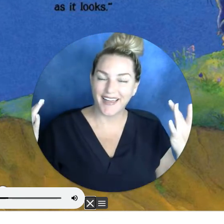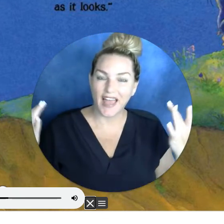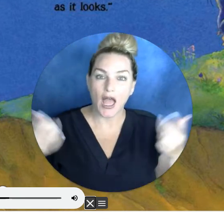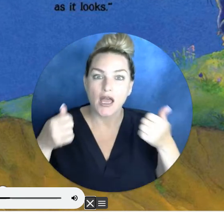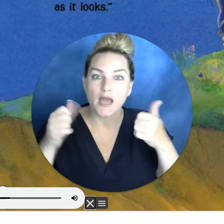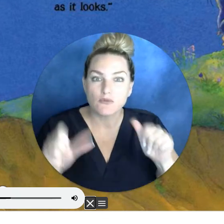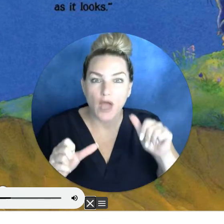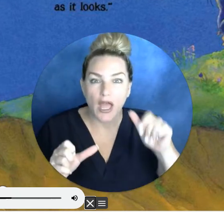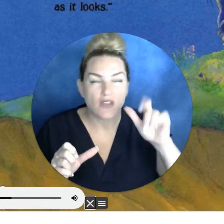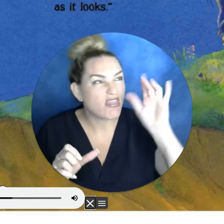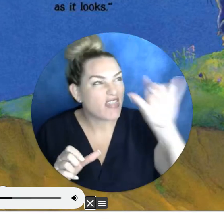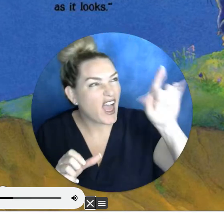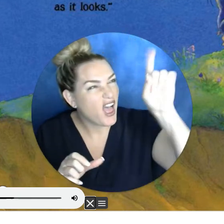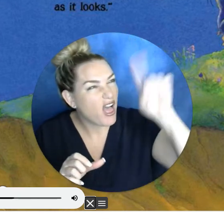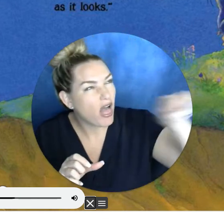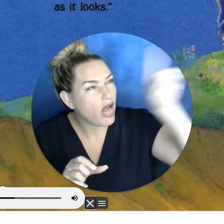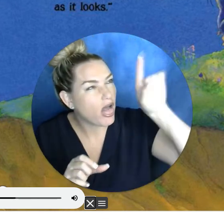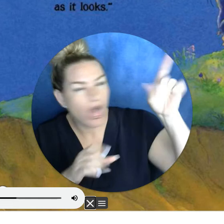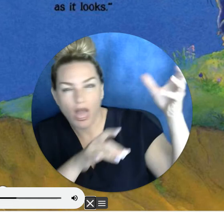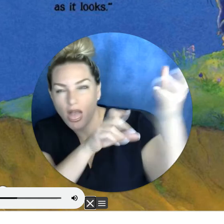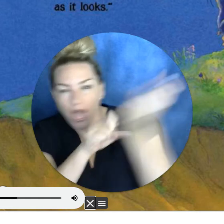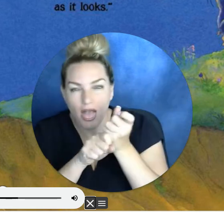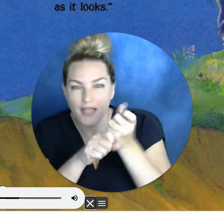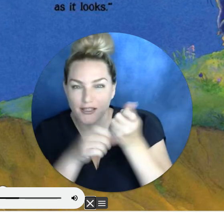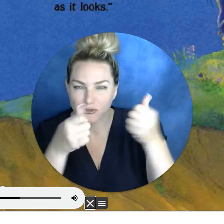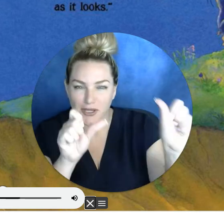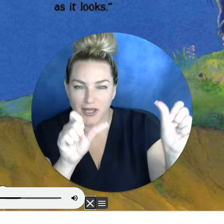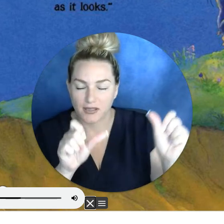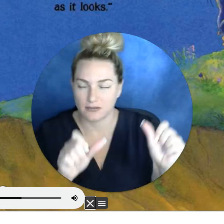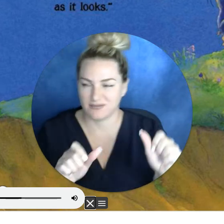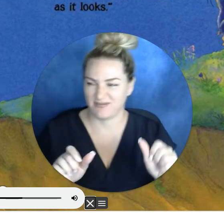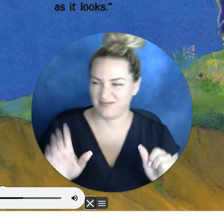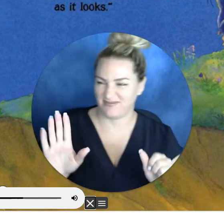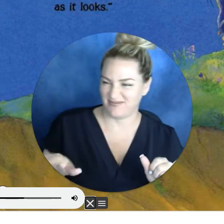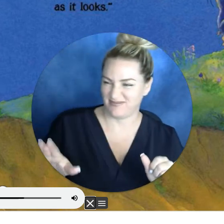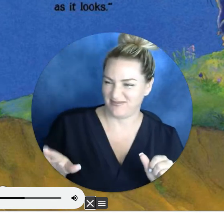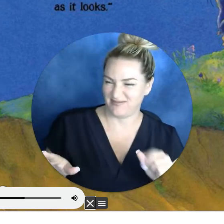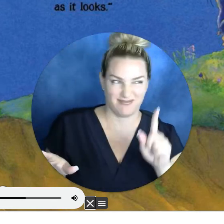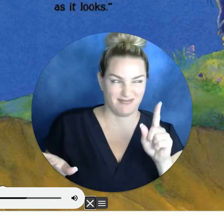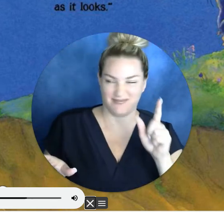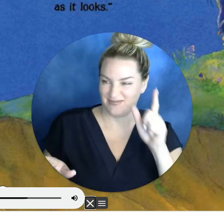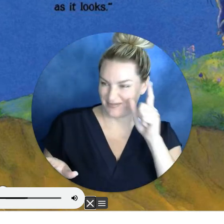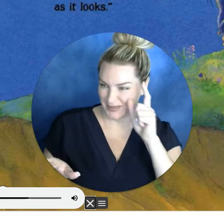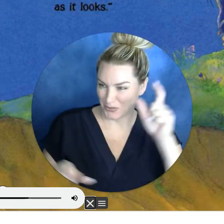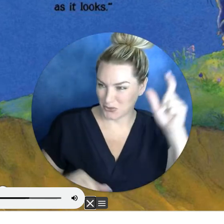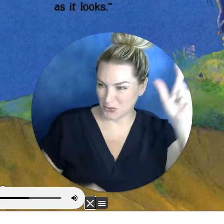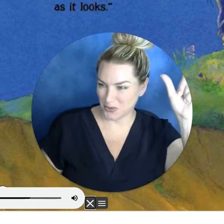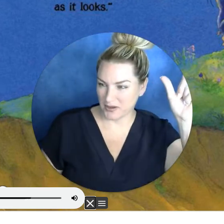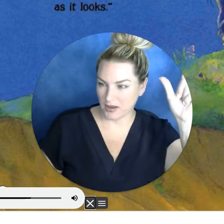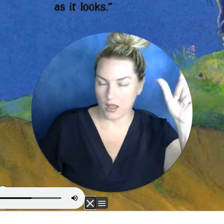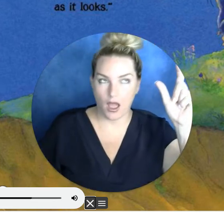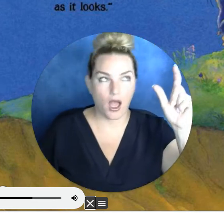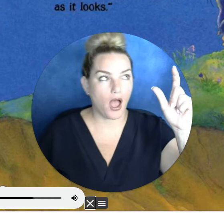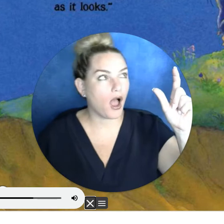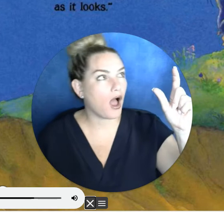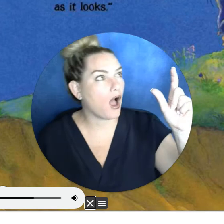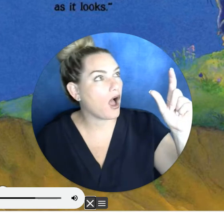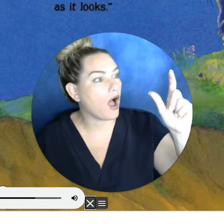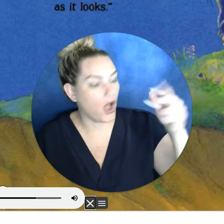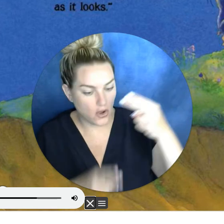trying to pull down that shiny thing." "You mean the moon?" asked Rabbit. "So that's what